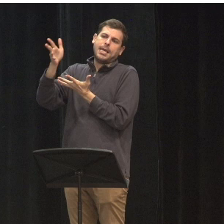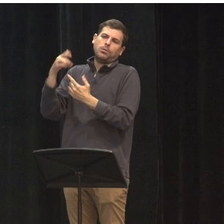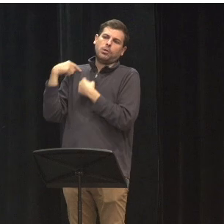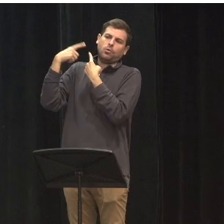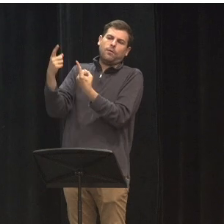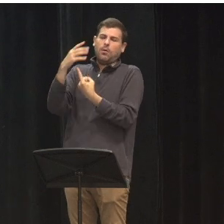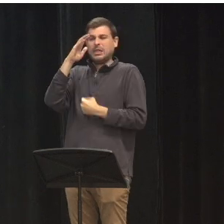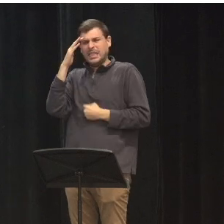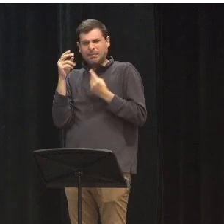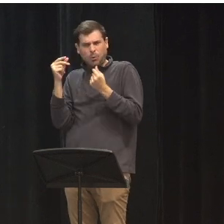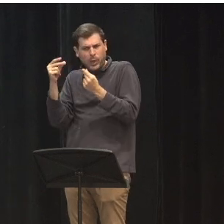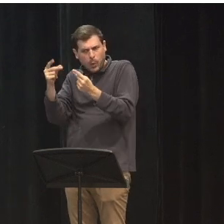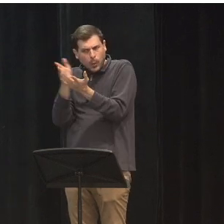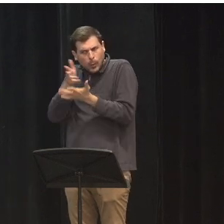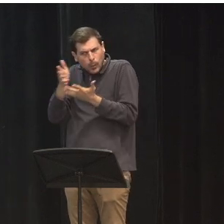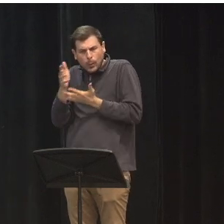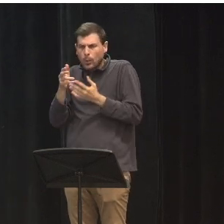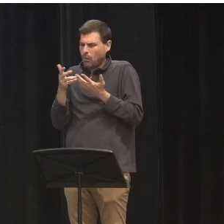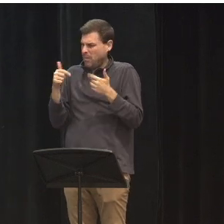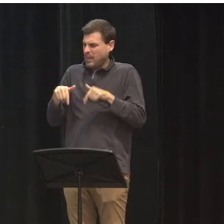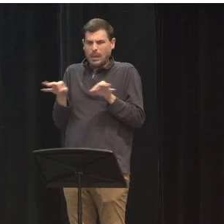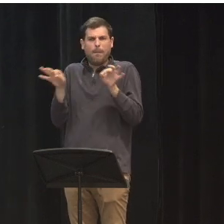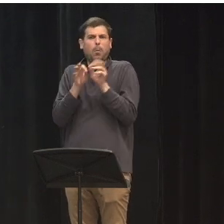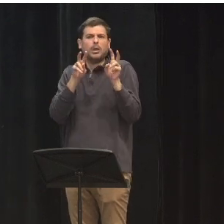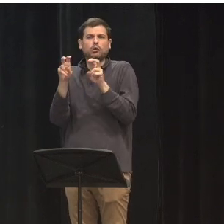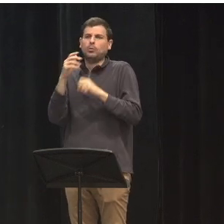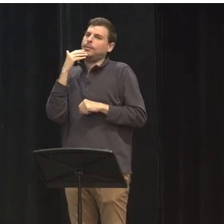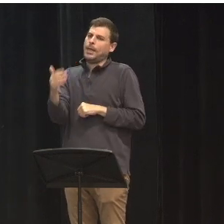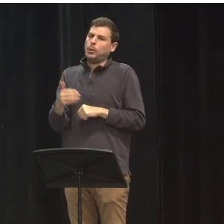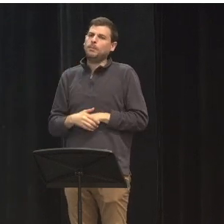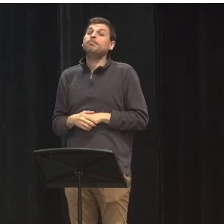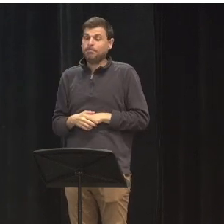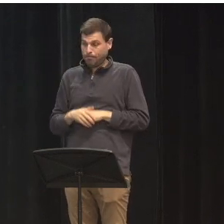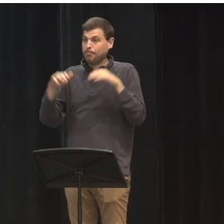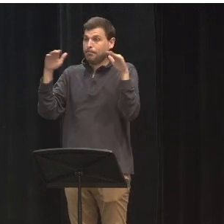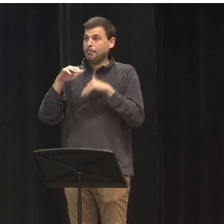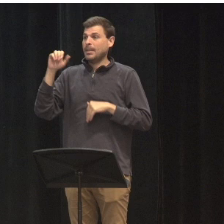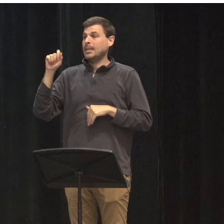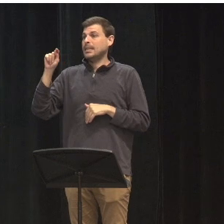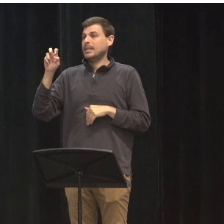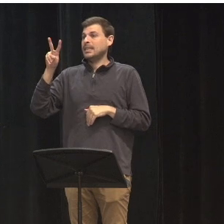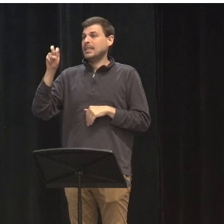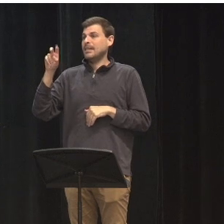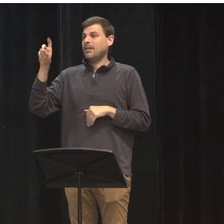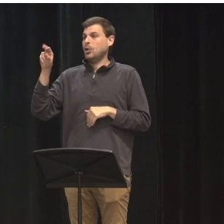this critically important issue. Thank you. Thank you, Ms. Blank. Steve Daugherty.